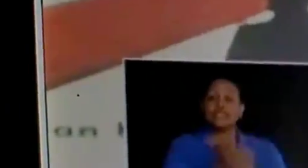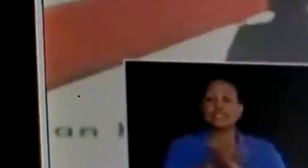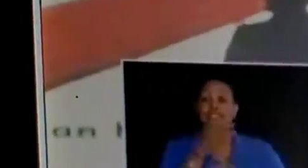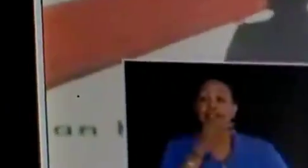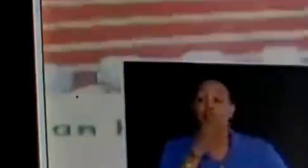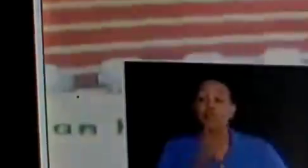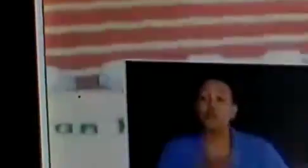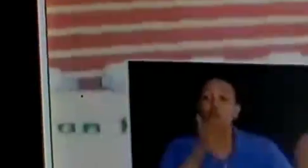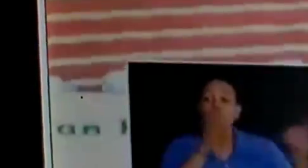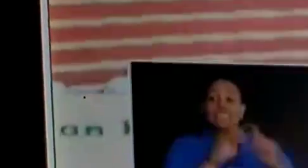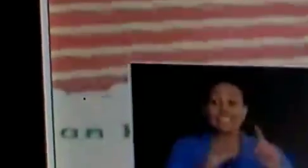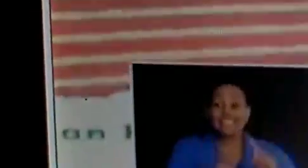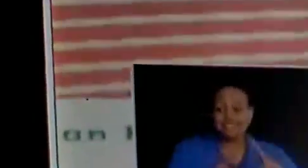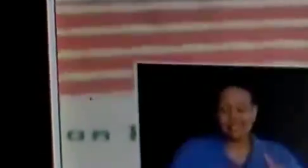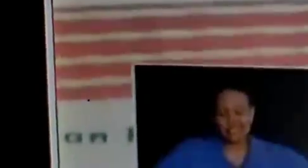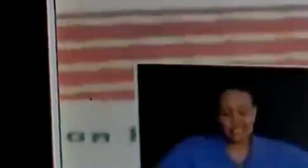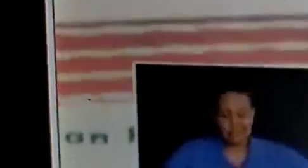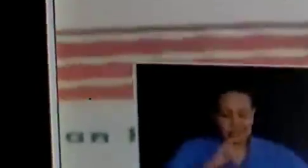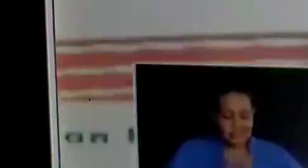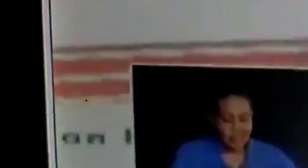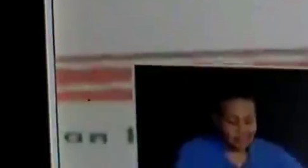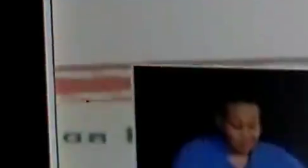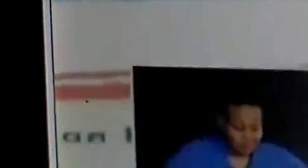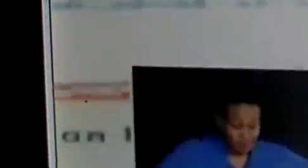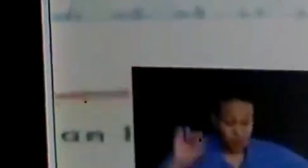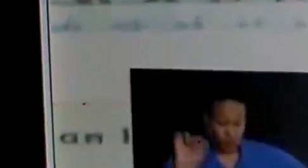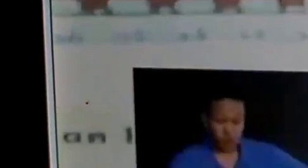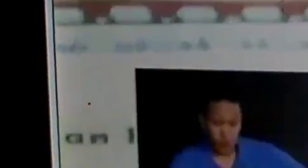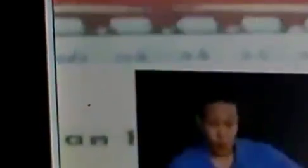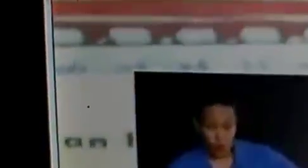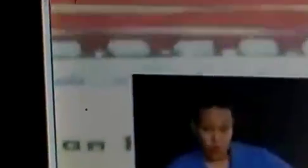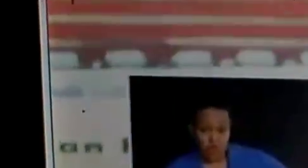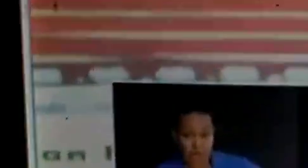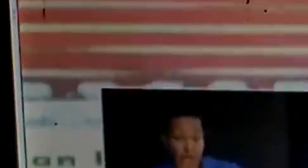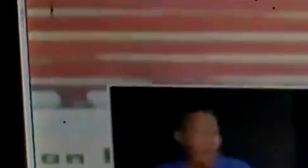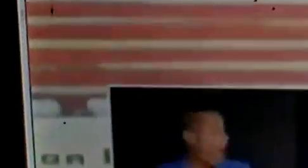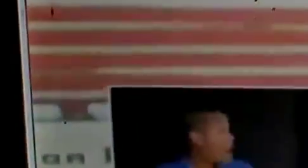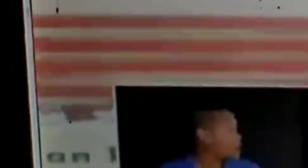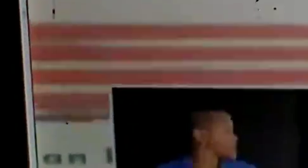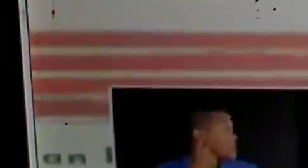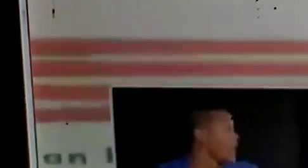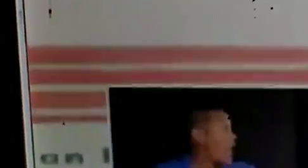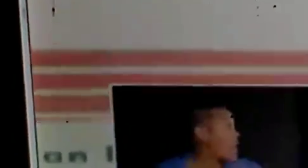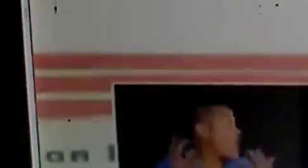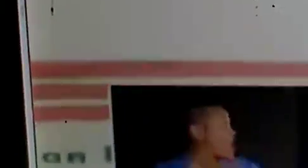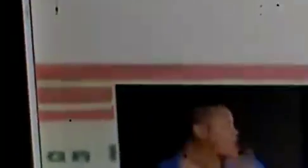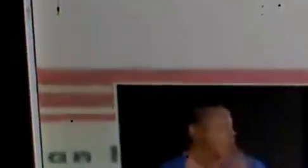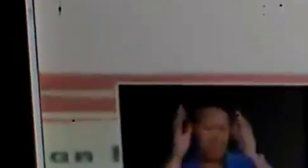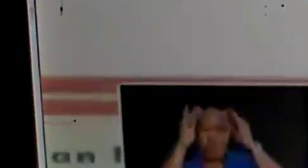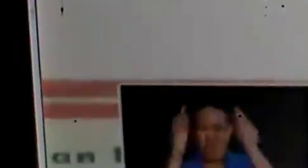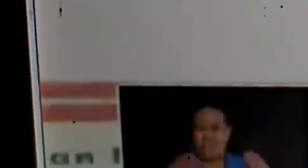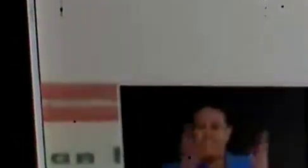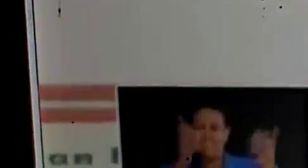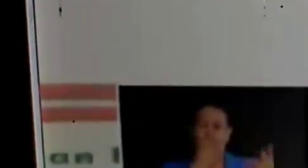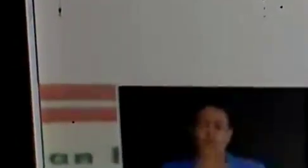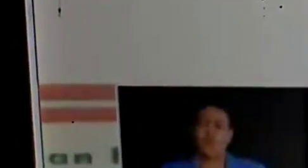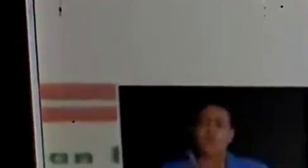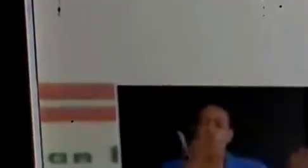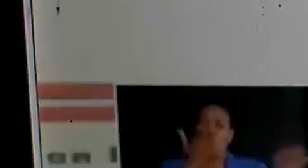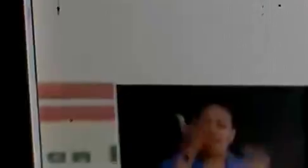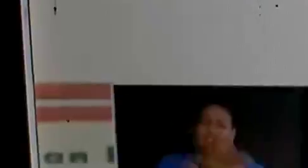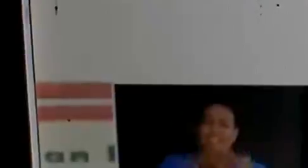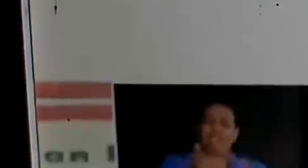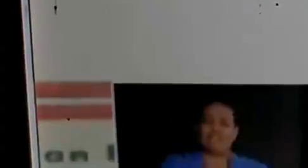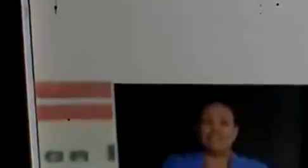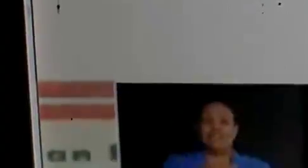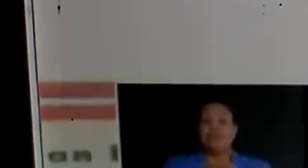gathering space and landscaping to the south of the building. And we can see that much thought was given to the proposed intervention with the landscape